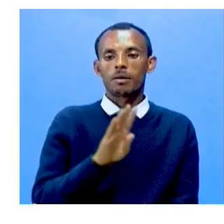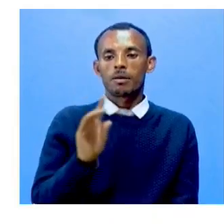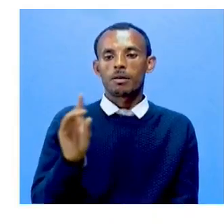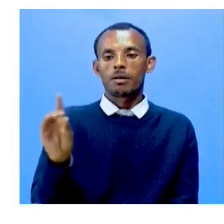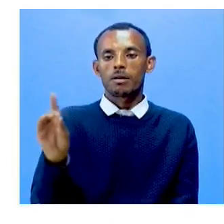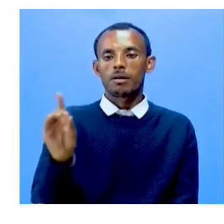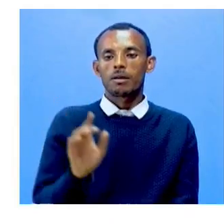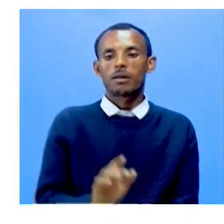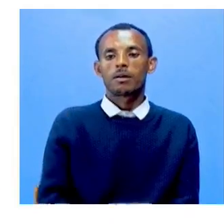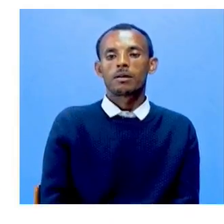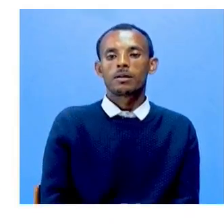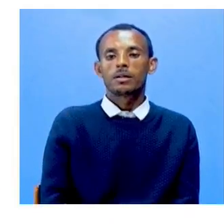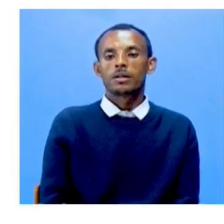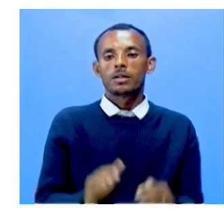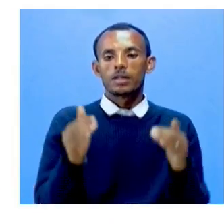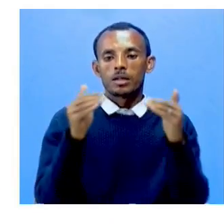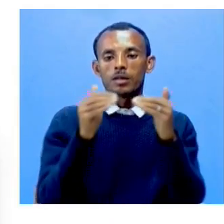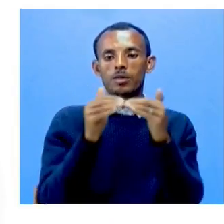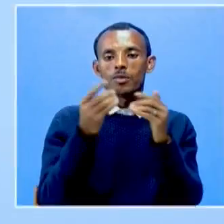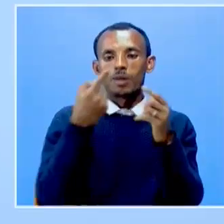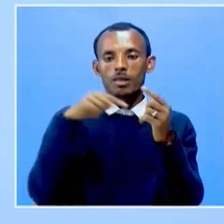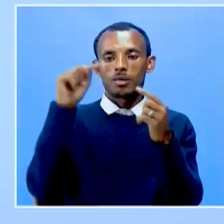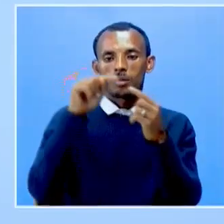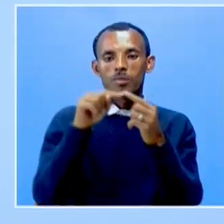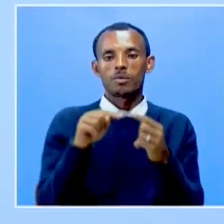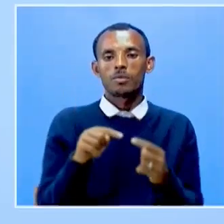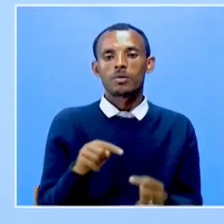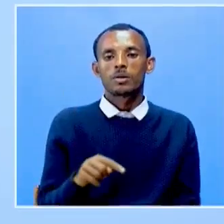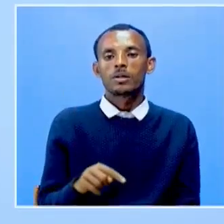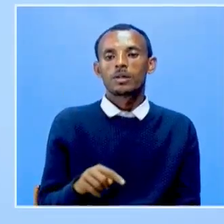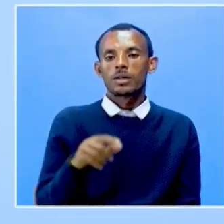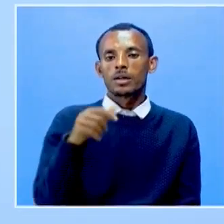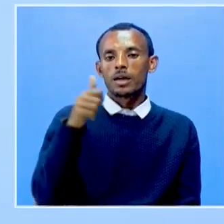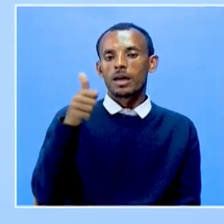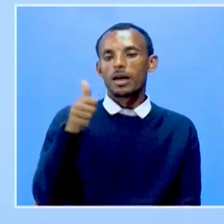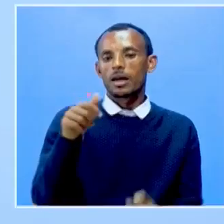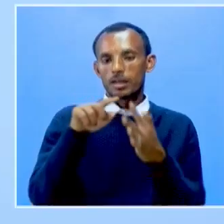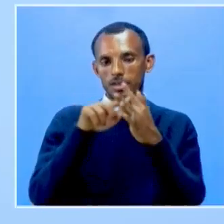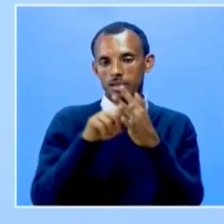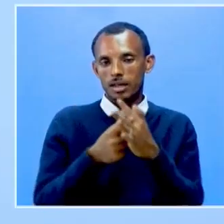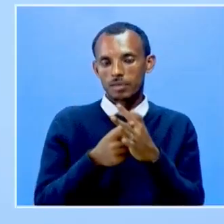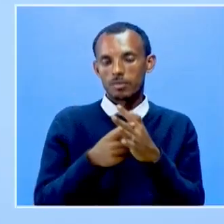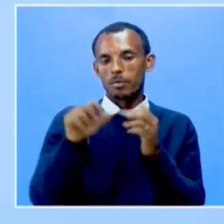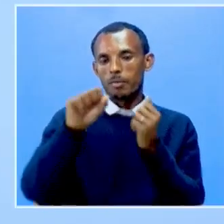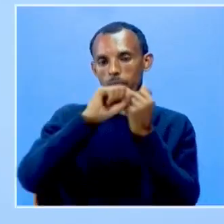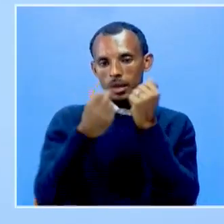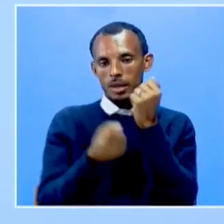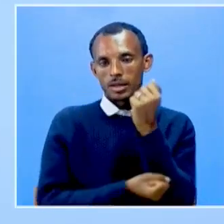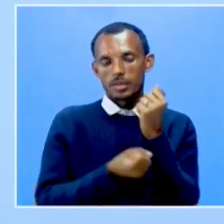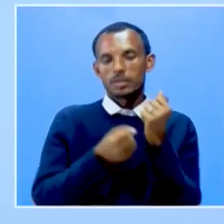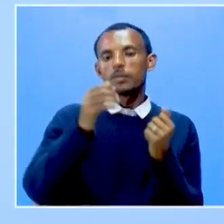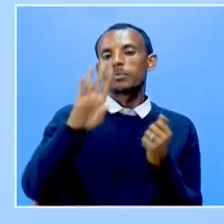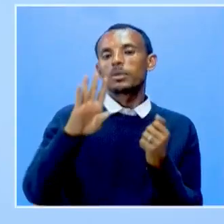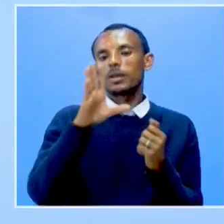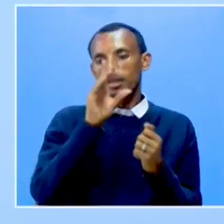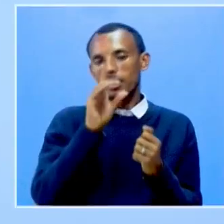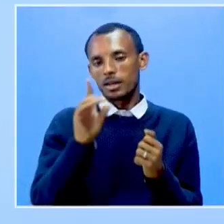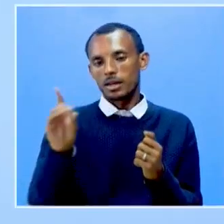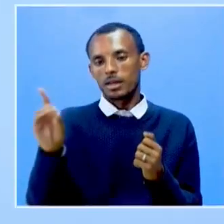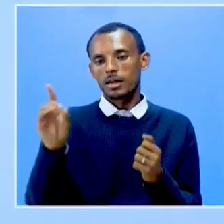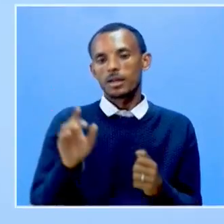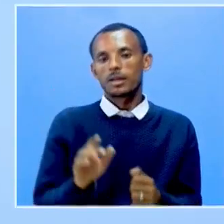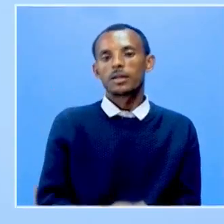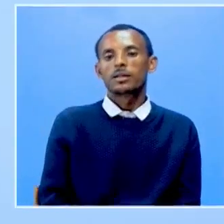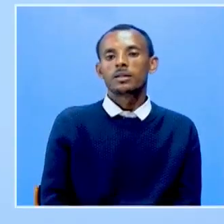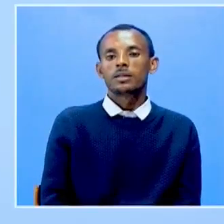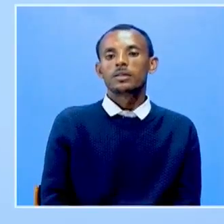ABD is congruent to, you start from this angle and you move on the base angle. So start from this and move to the